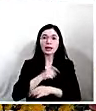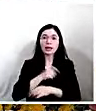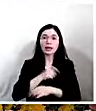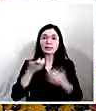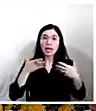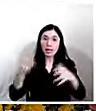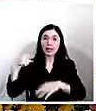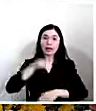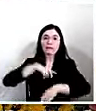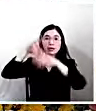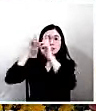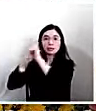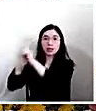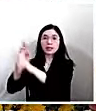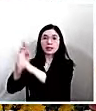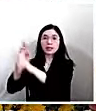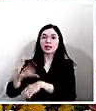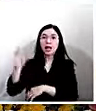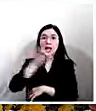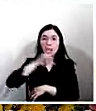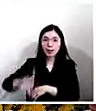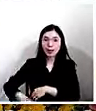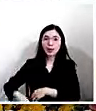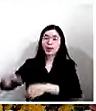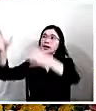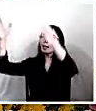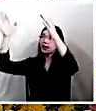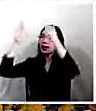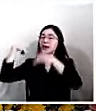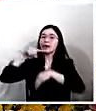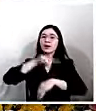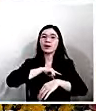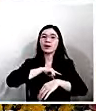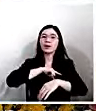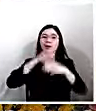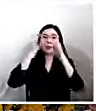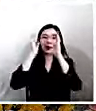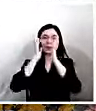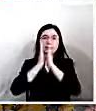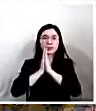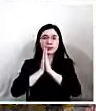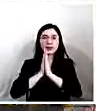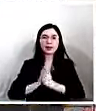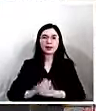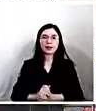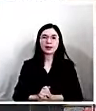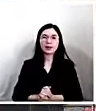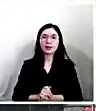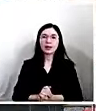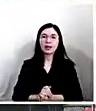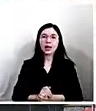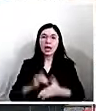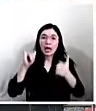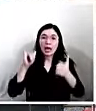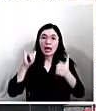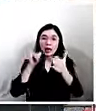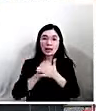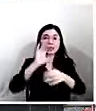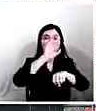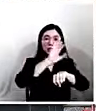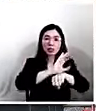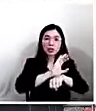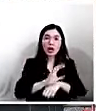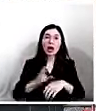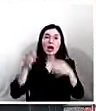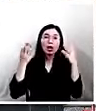be, Lord, hear our prayer. Lord, hear our prayer. That the church throughout